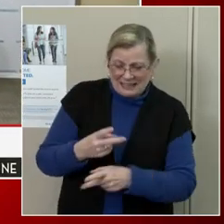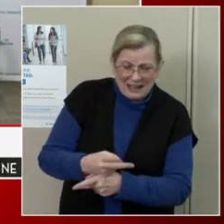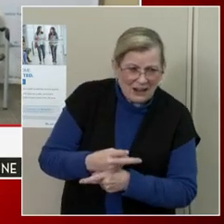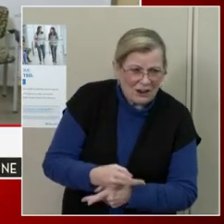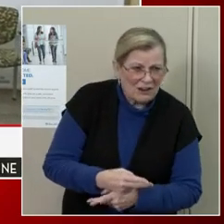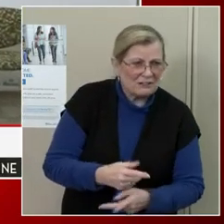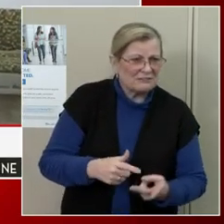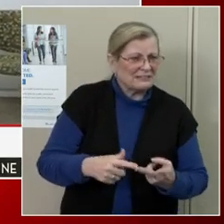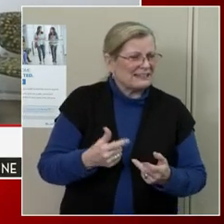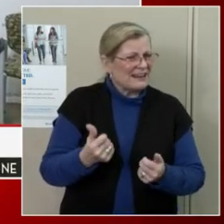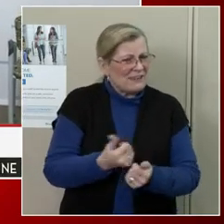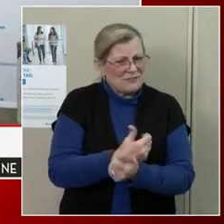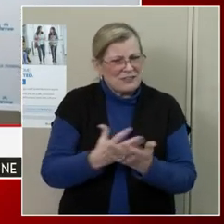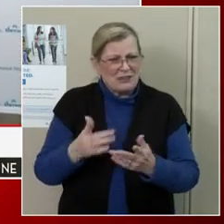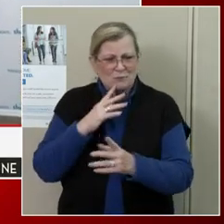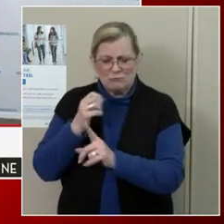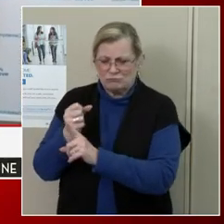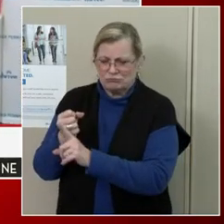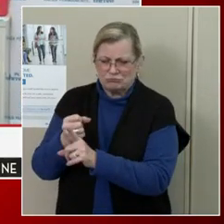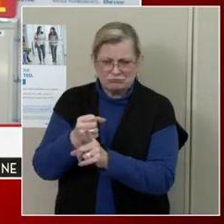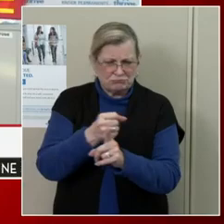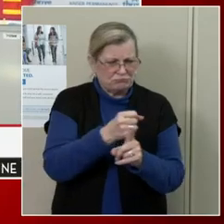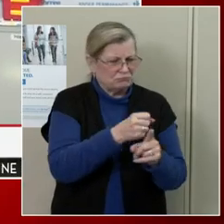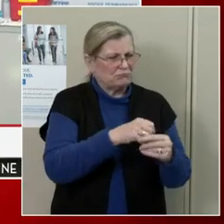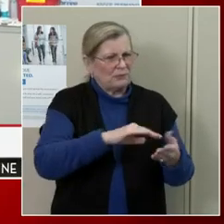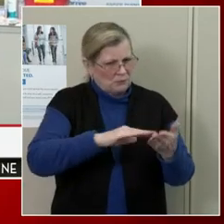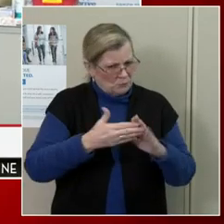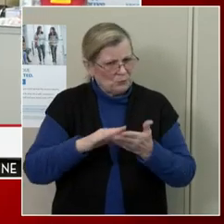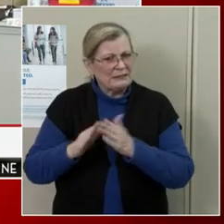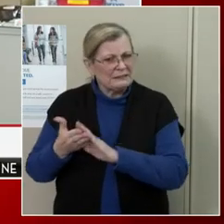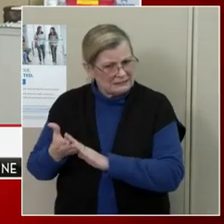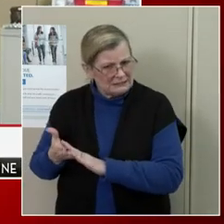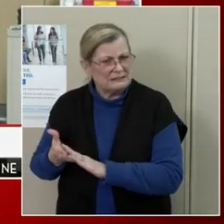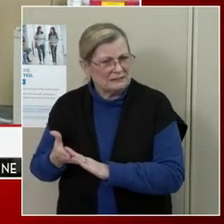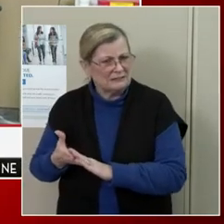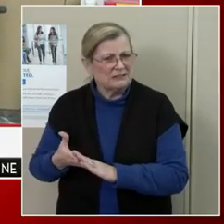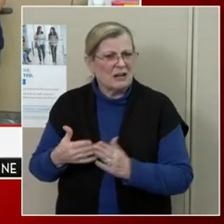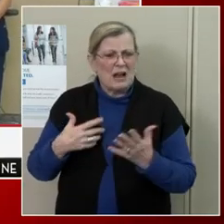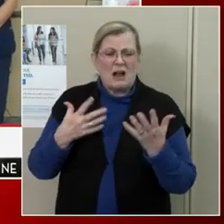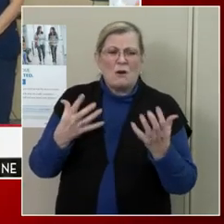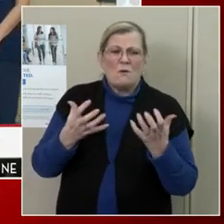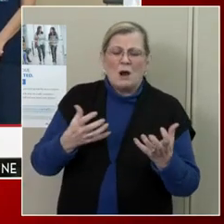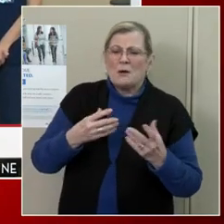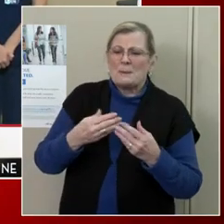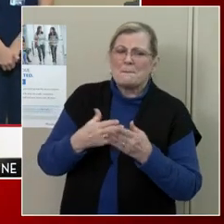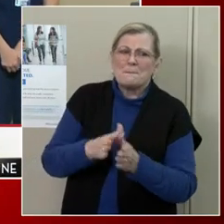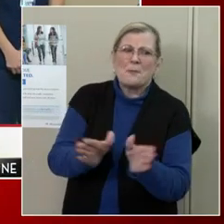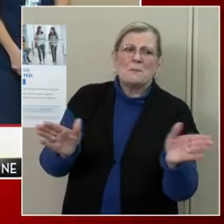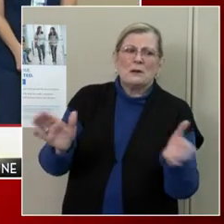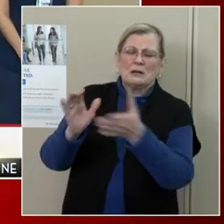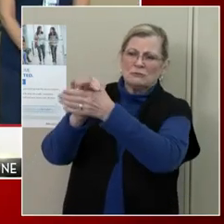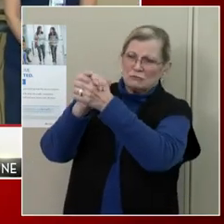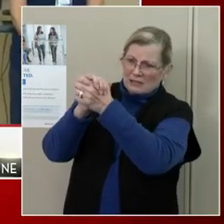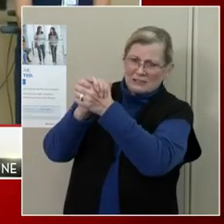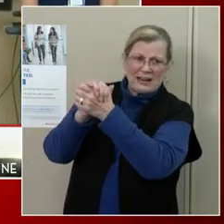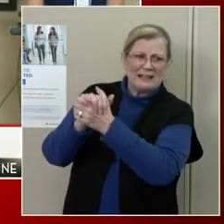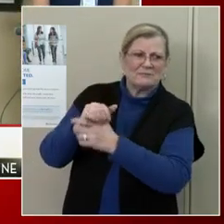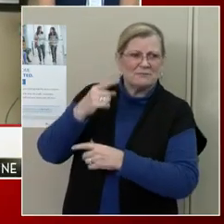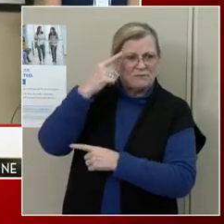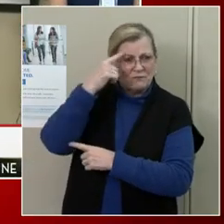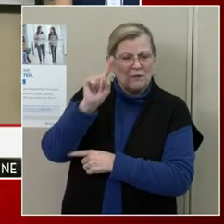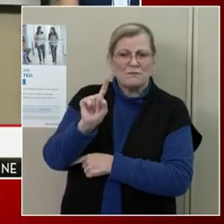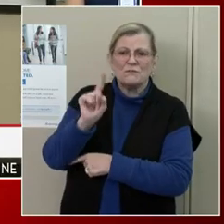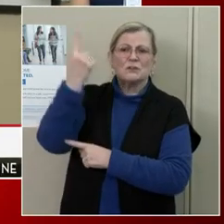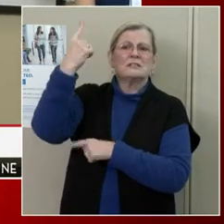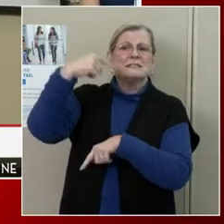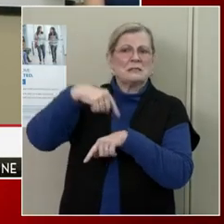impacts our community's well-being. Let me also publicly congratulate for the first time time, our